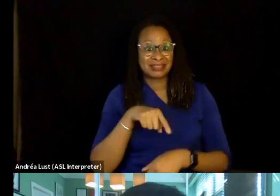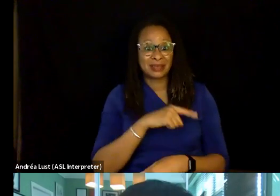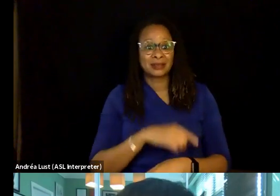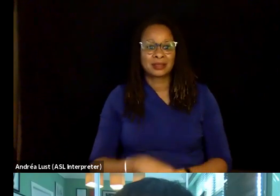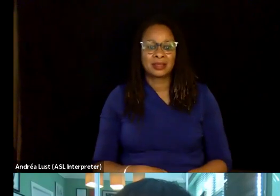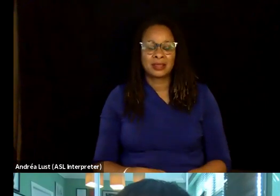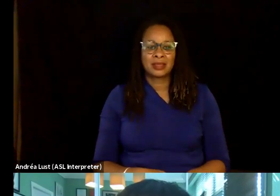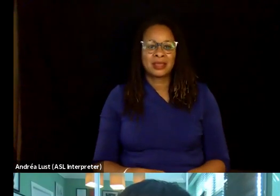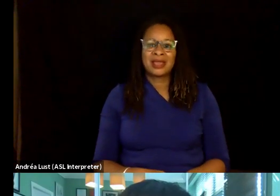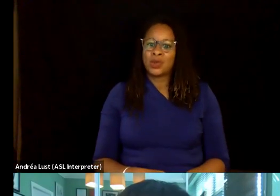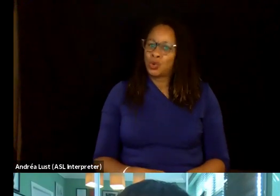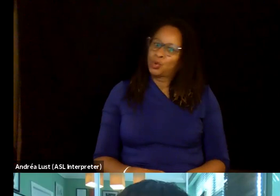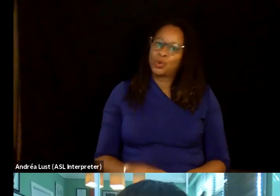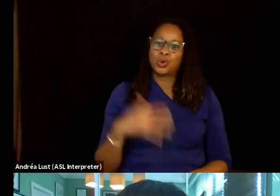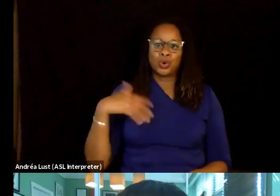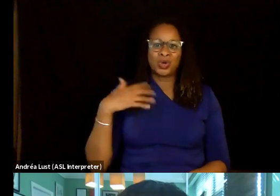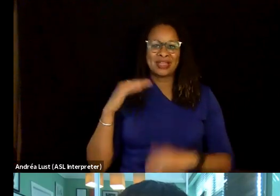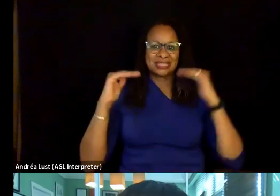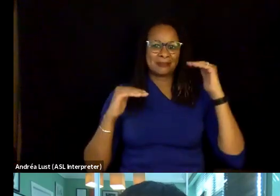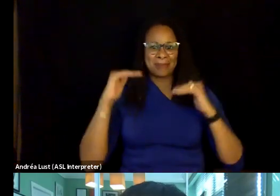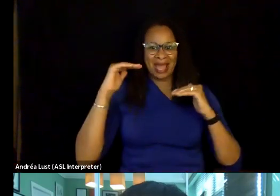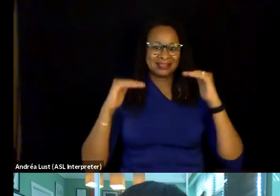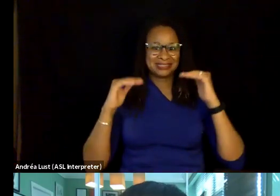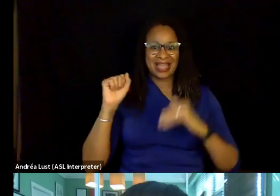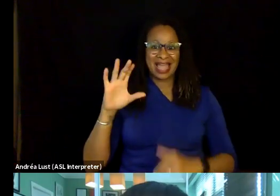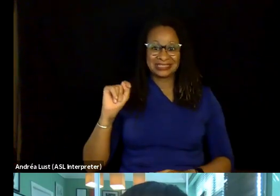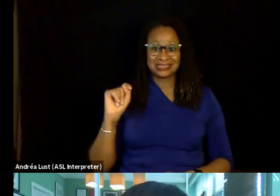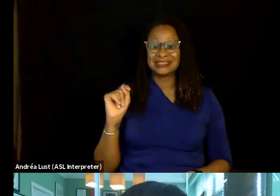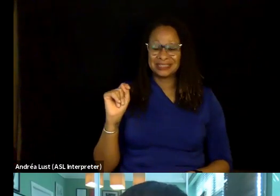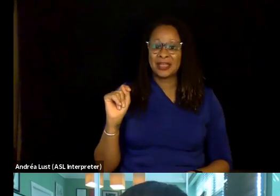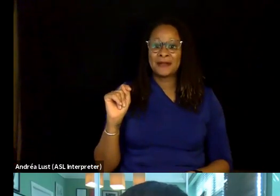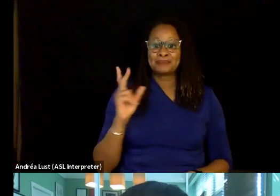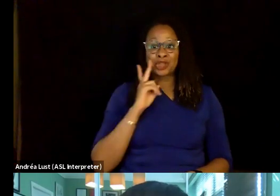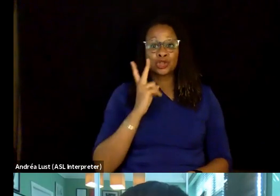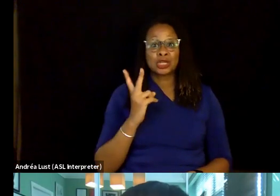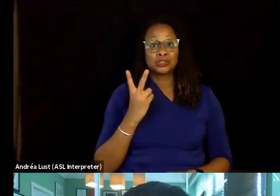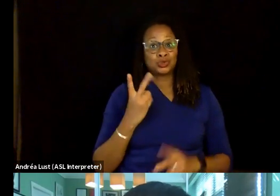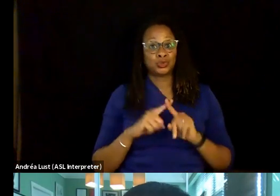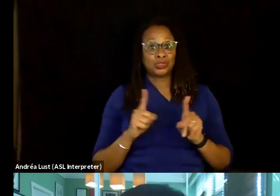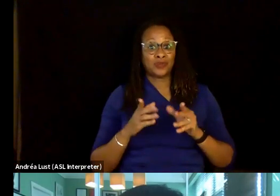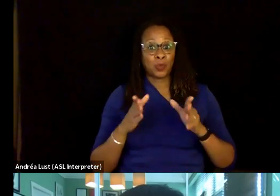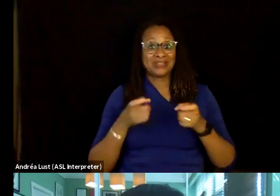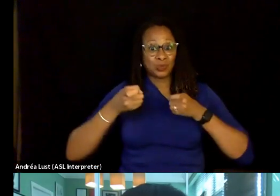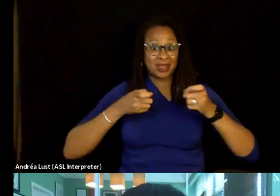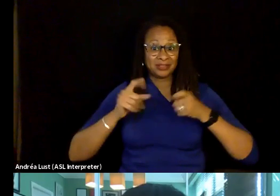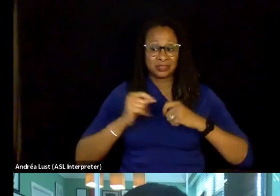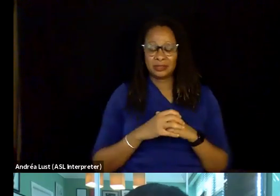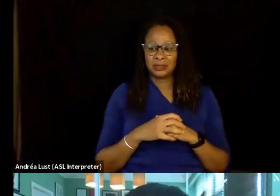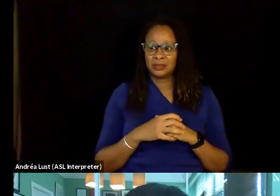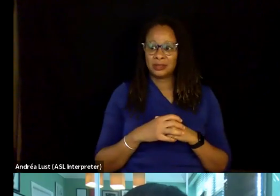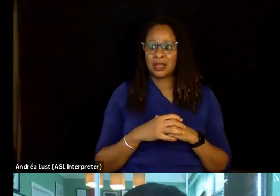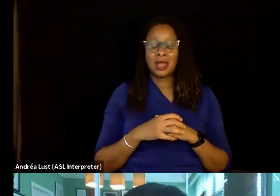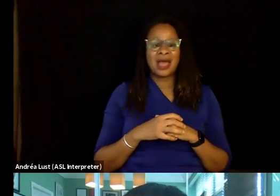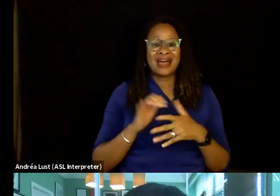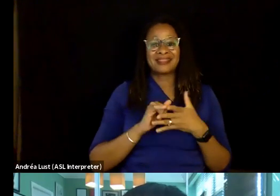This is always a balancing act, and you can actually look at two different ways of having handled this. I think the reason why Rappler is